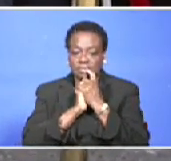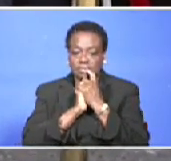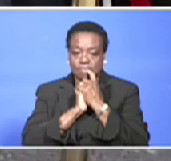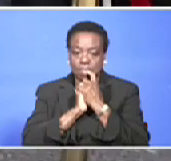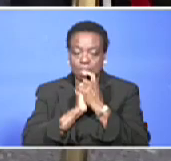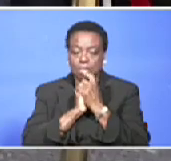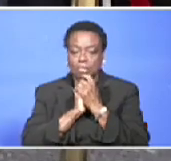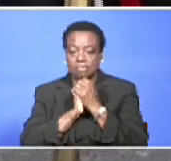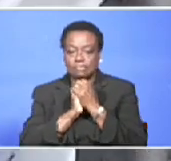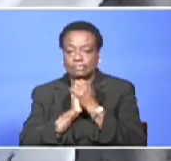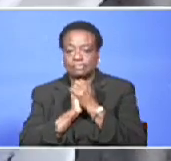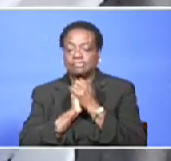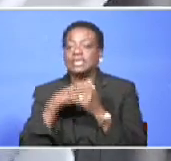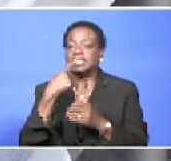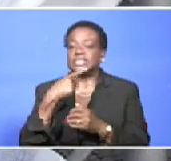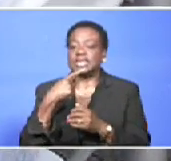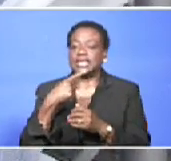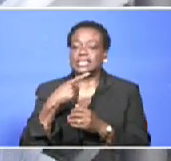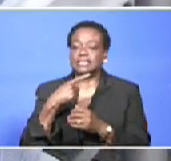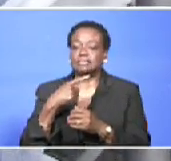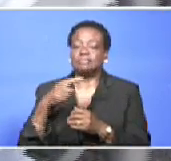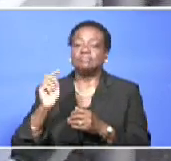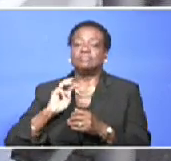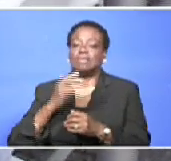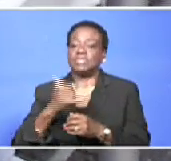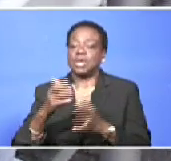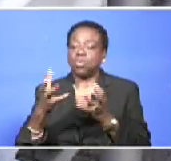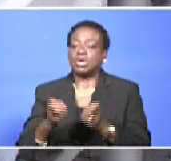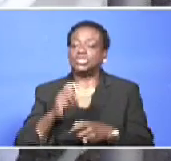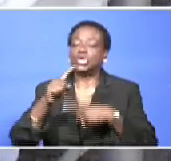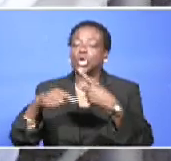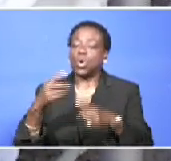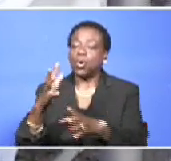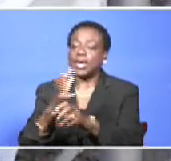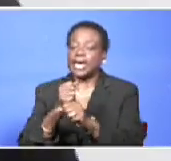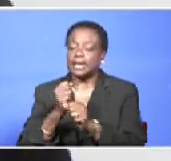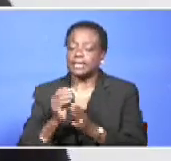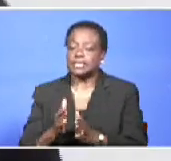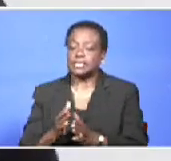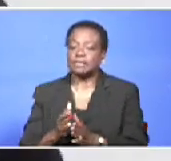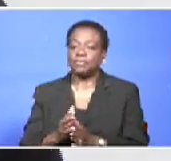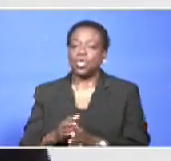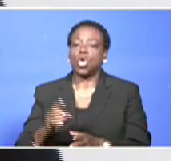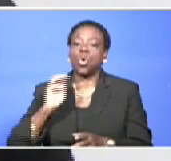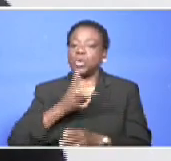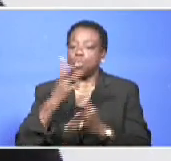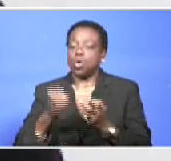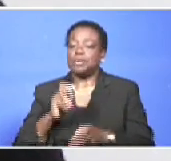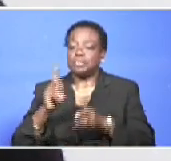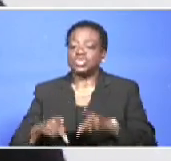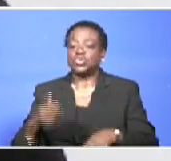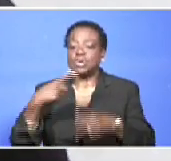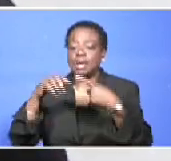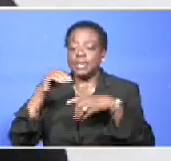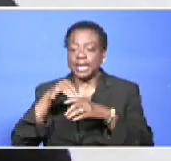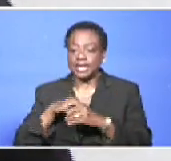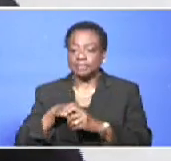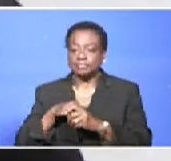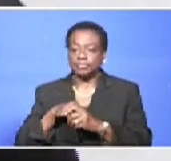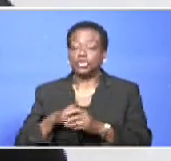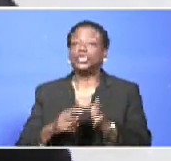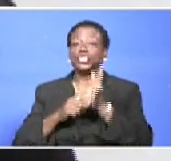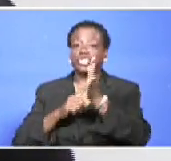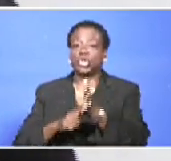and Starbucks. She says they want go-getters who can connect with customers. We want persons who come in, who show